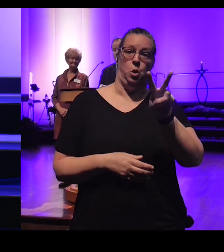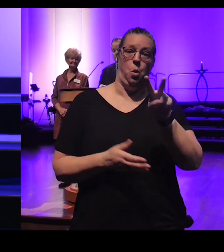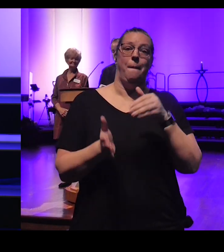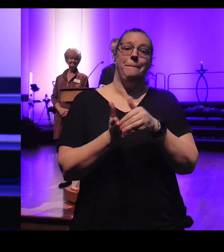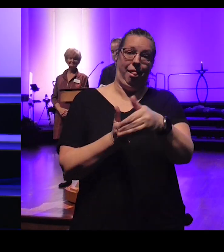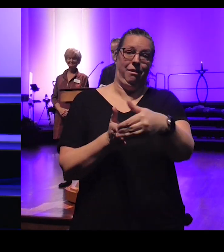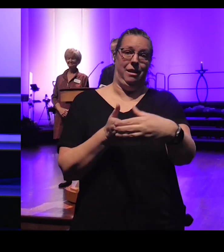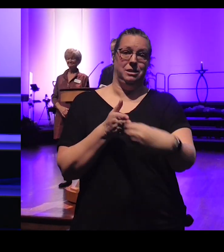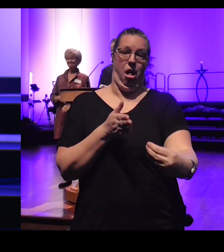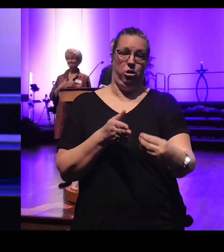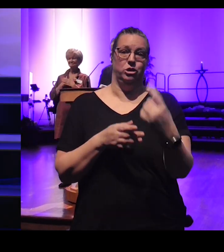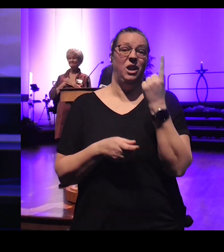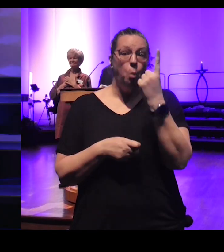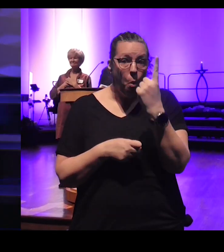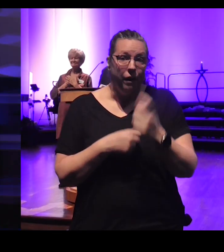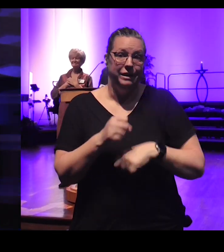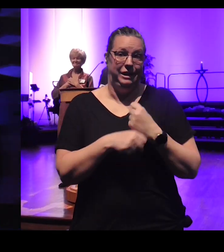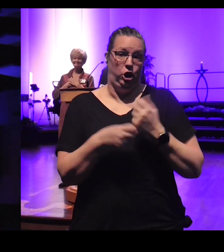just 1 year.